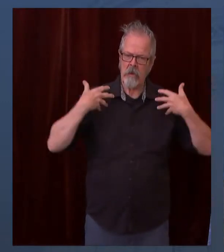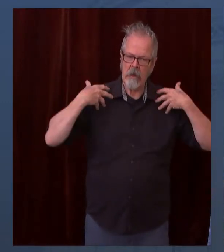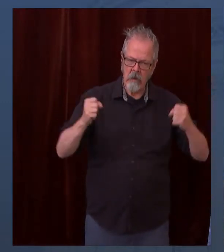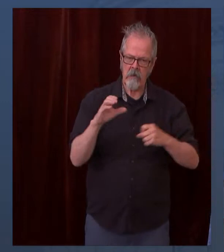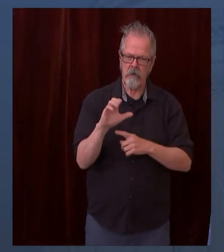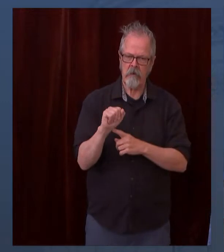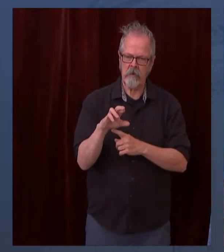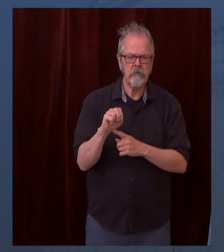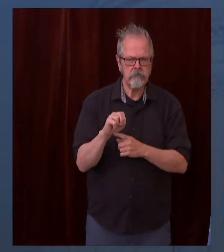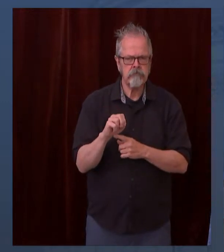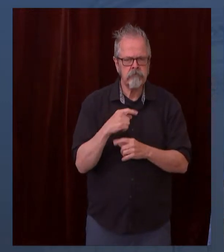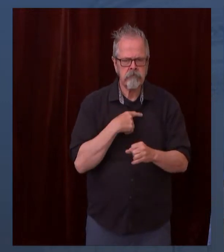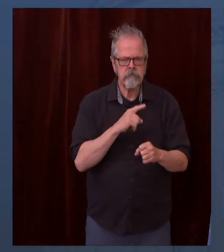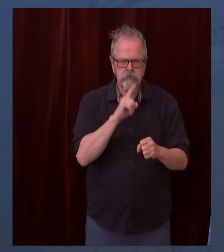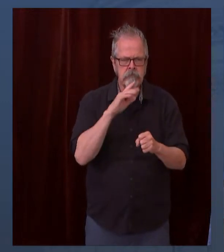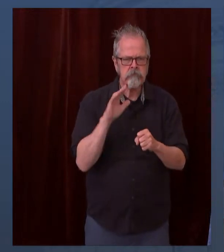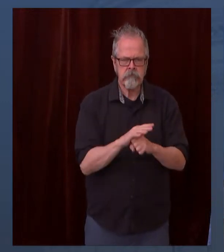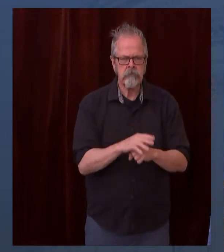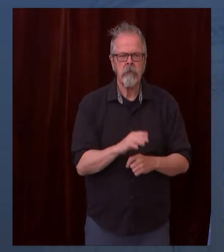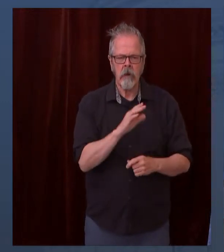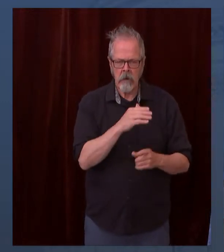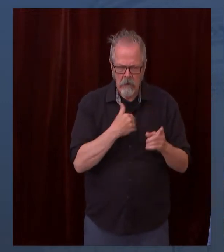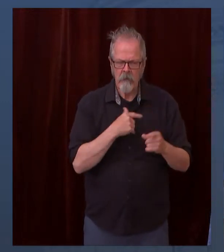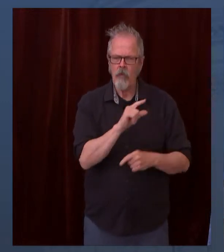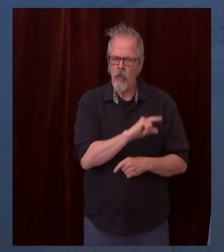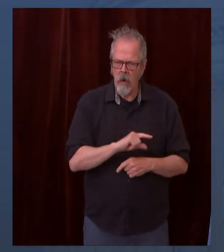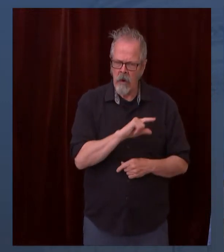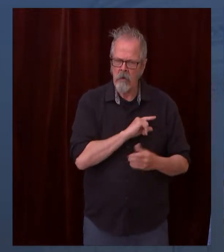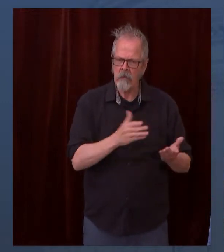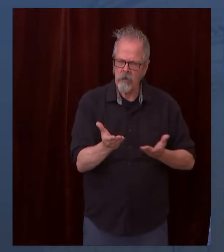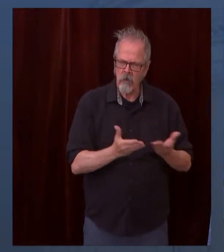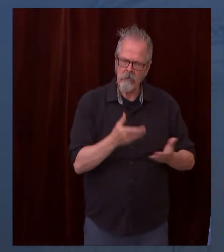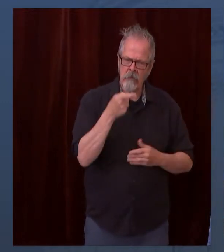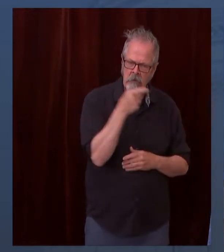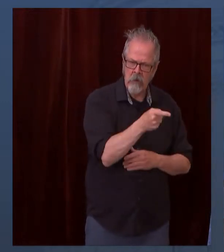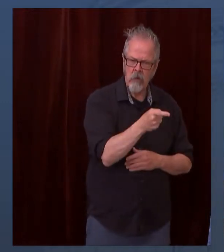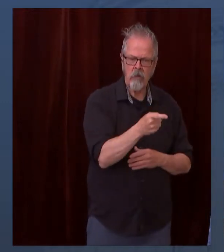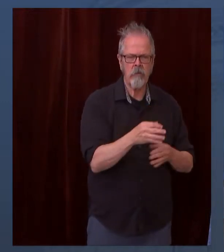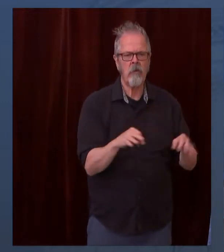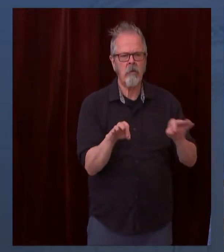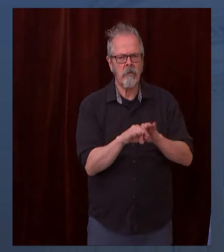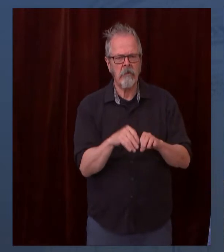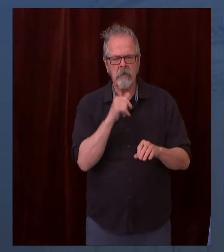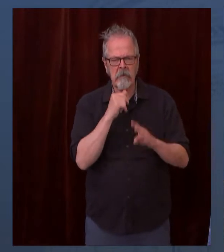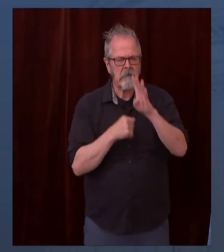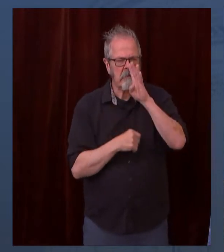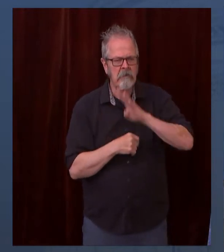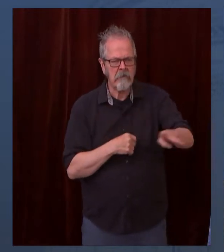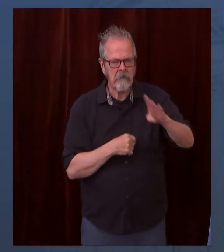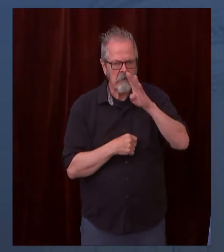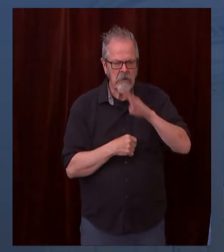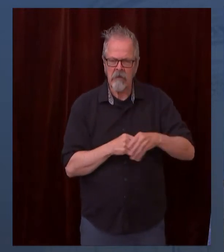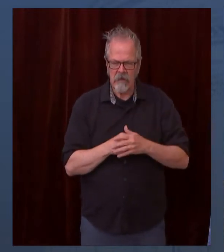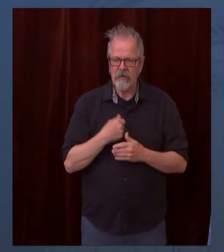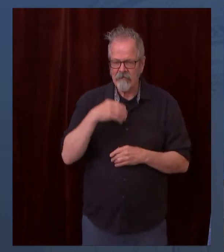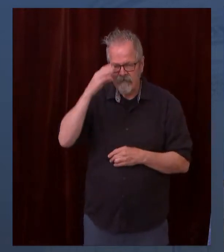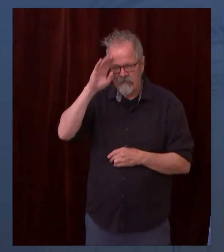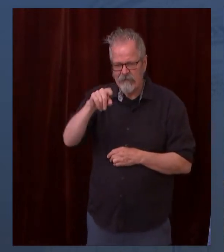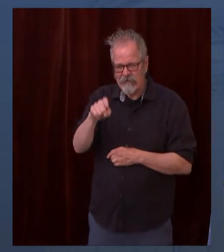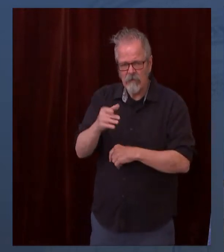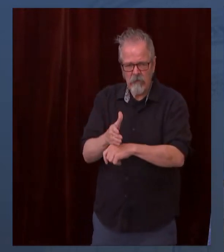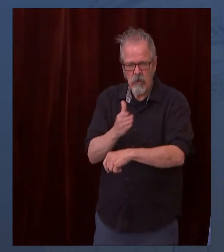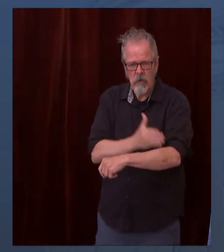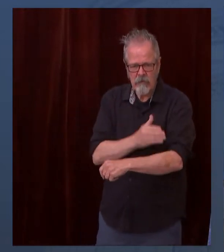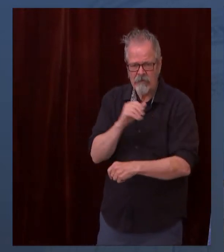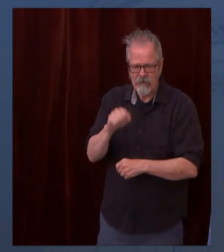that there needs to be work done in that regard. I do want to thank Steve for a career at the Department of Corrections. He has quite a